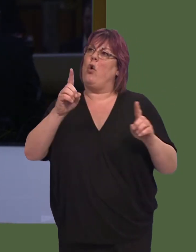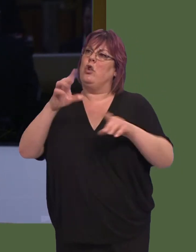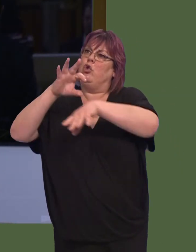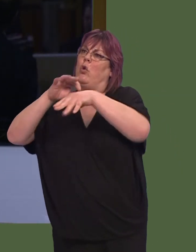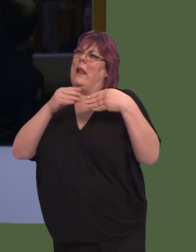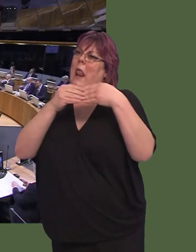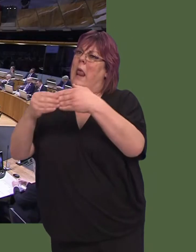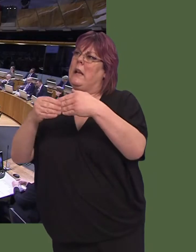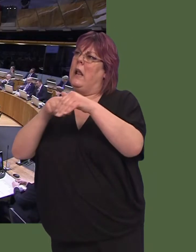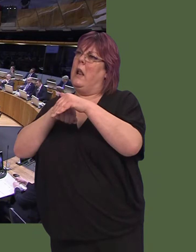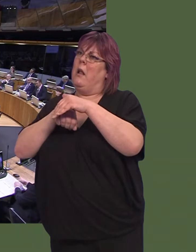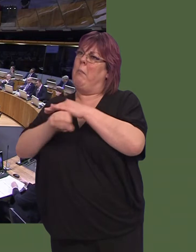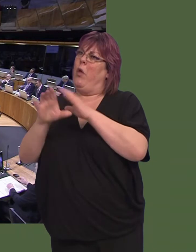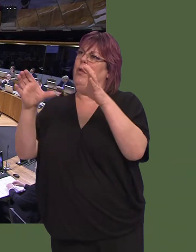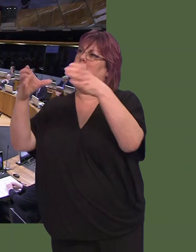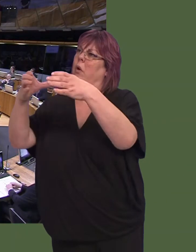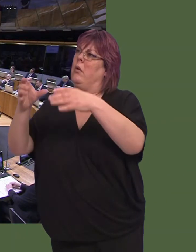consultant-led labour wards?